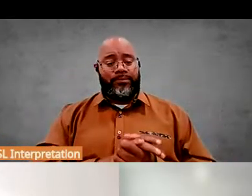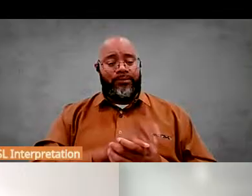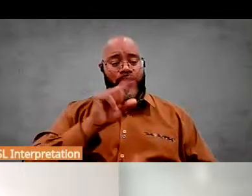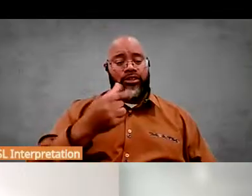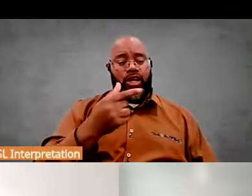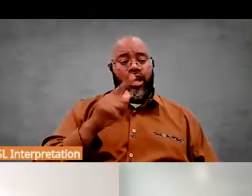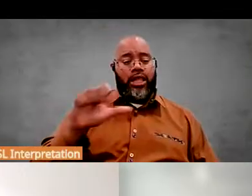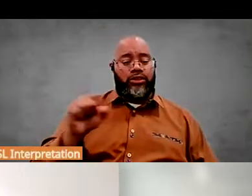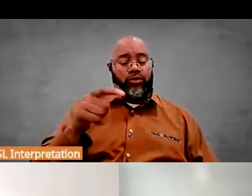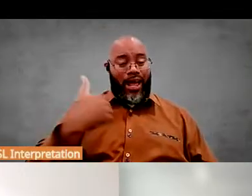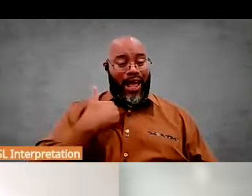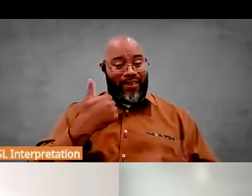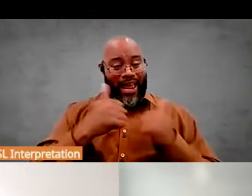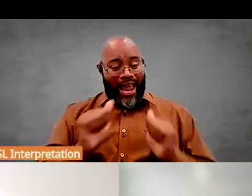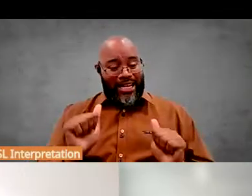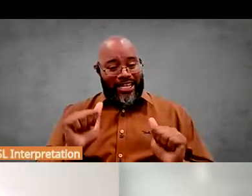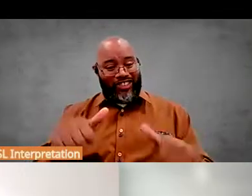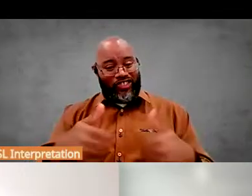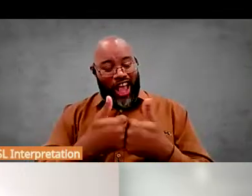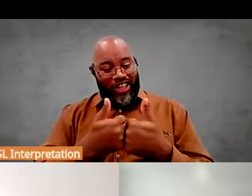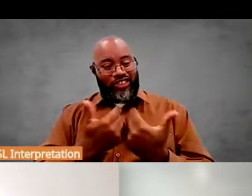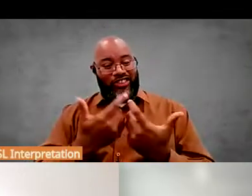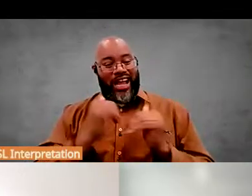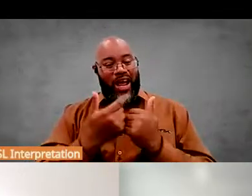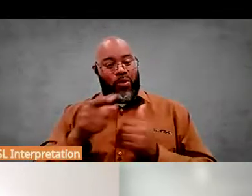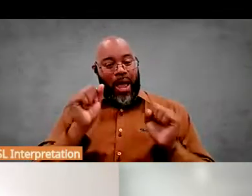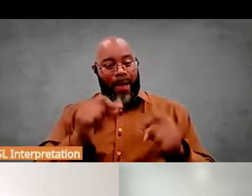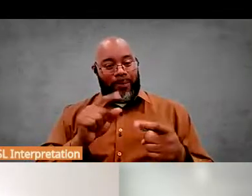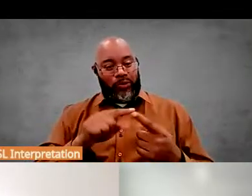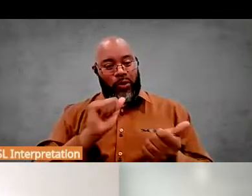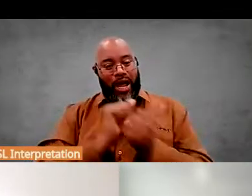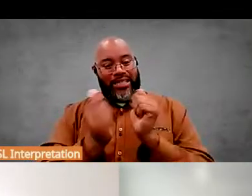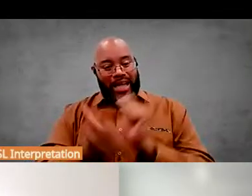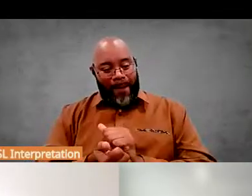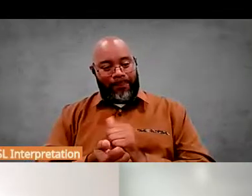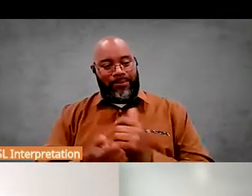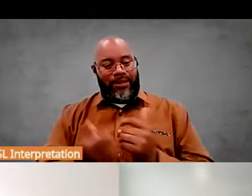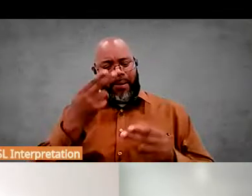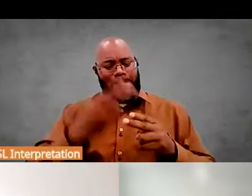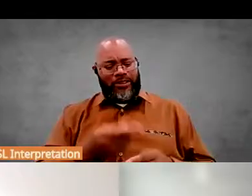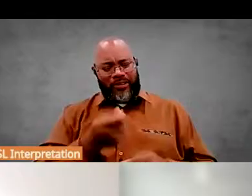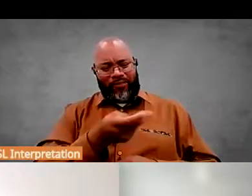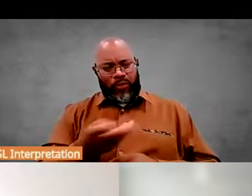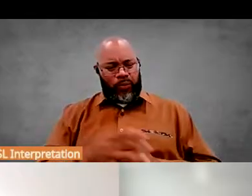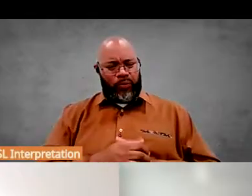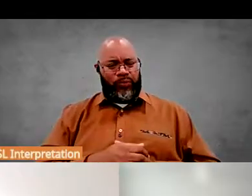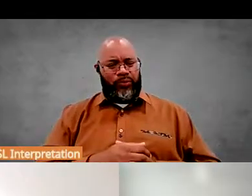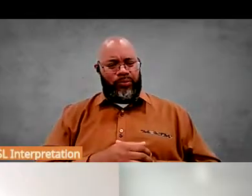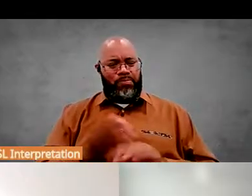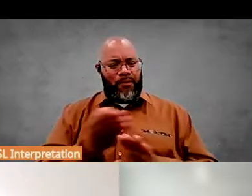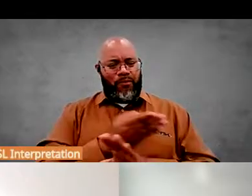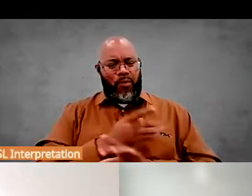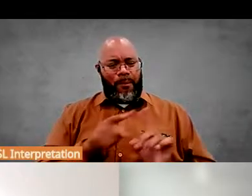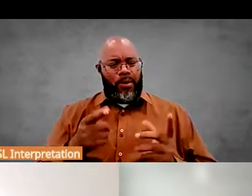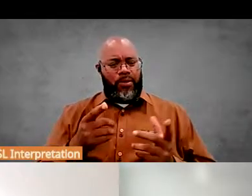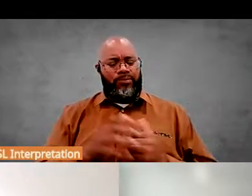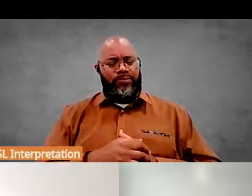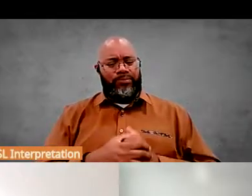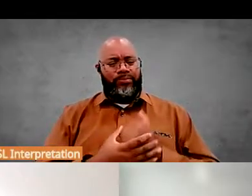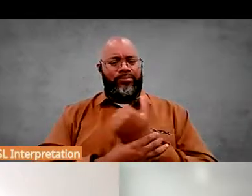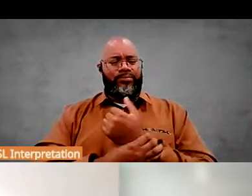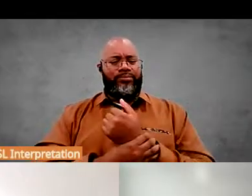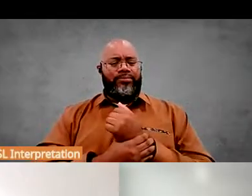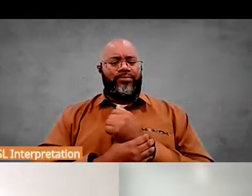have any challenges in how you were able to adapt? I know you mentioned a few earlier, but would love to hear.